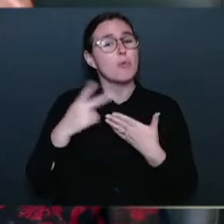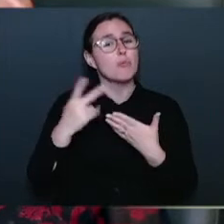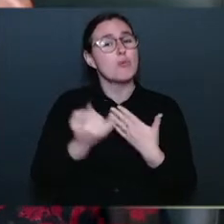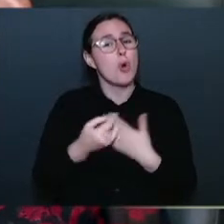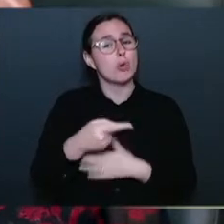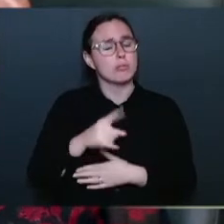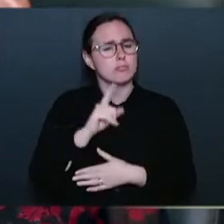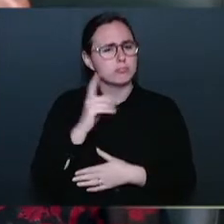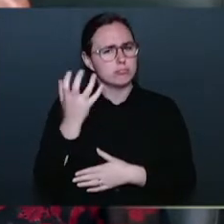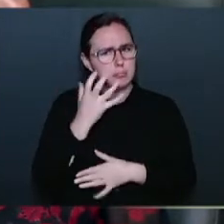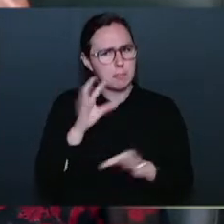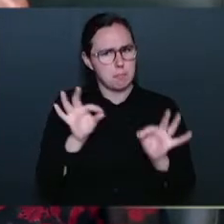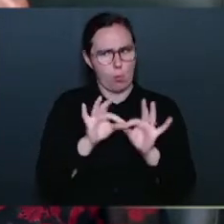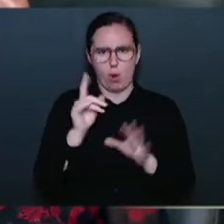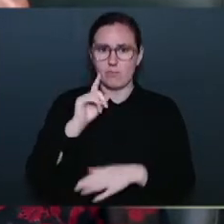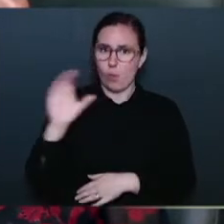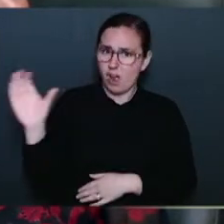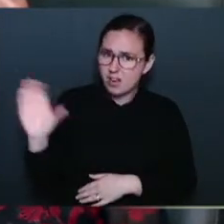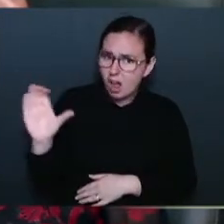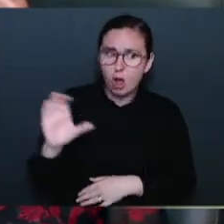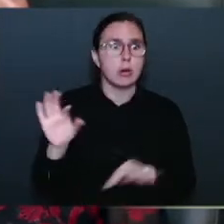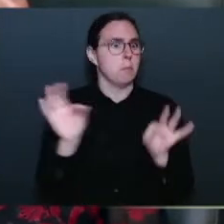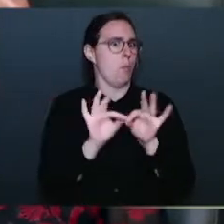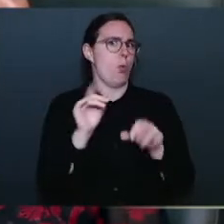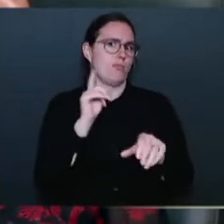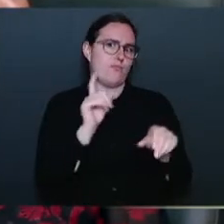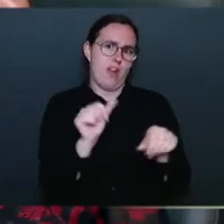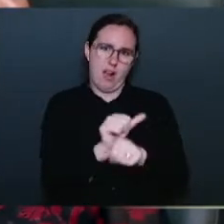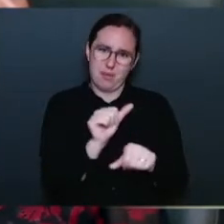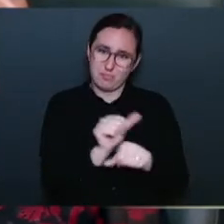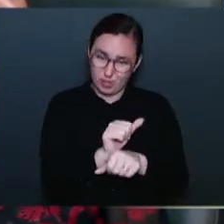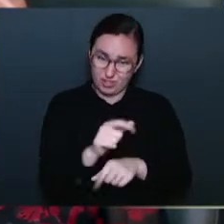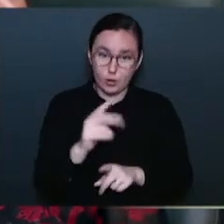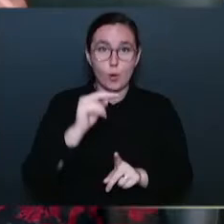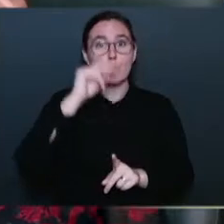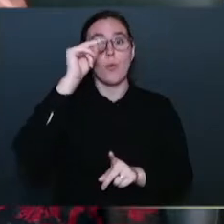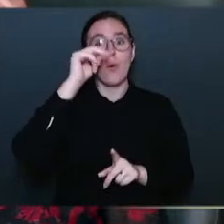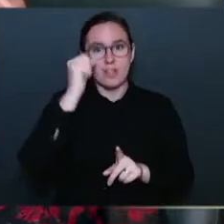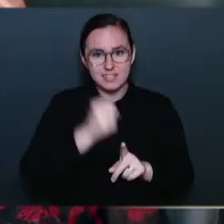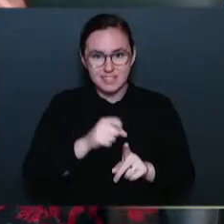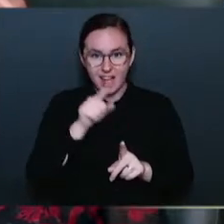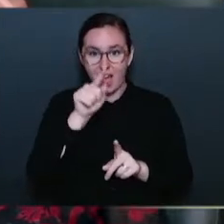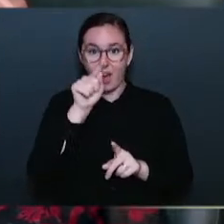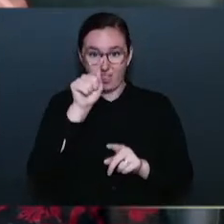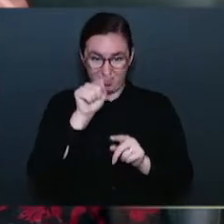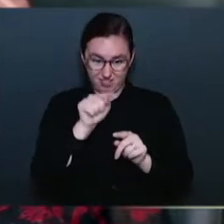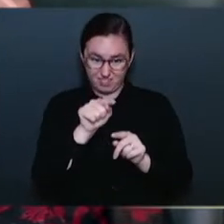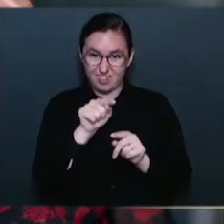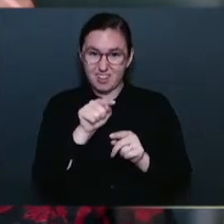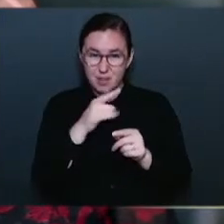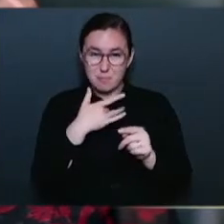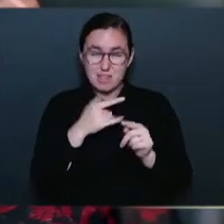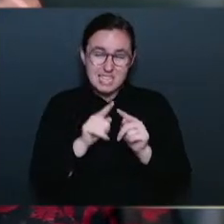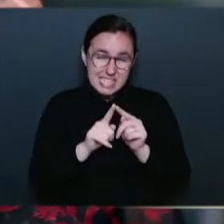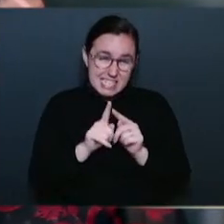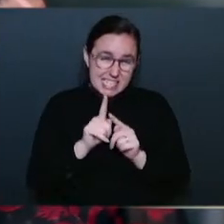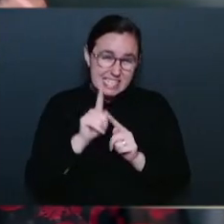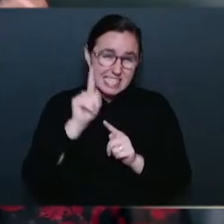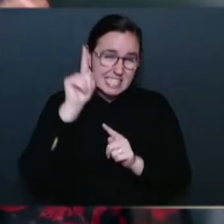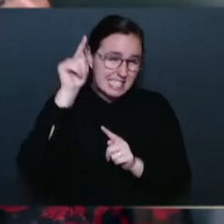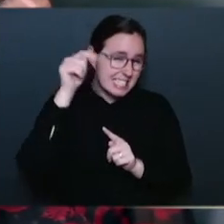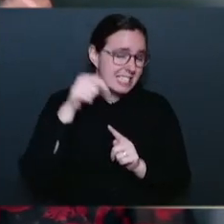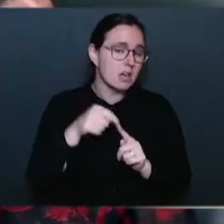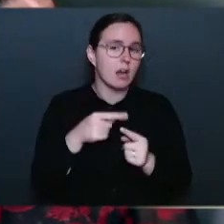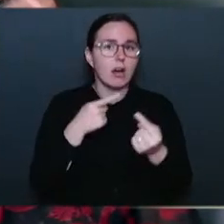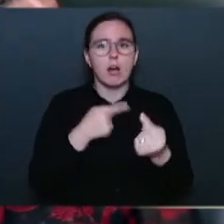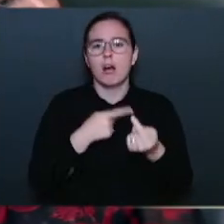we can no longer run our north-south trade route through the middle of our city and it has benefits for those of my constituency who no longer